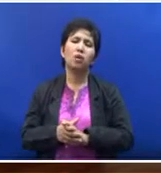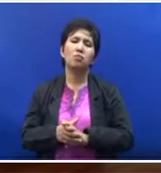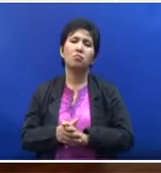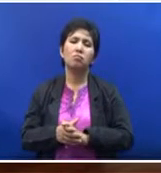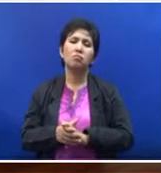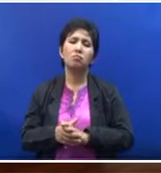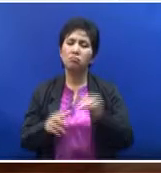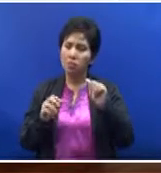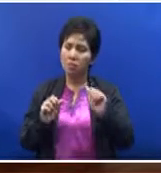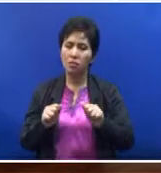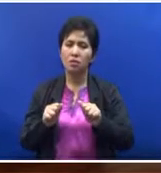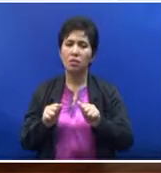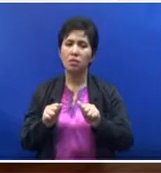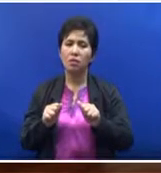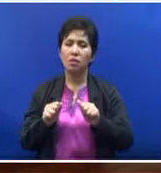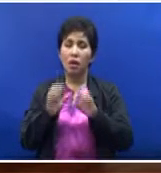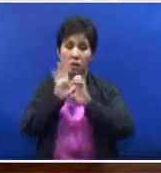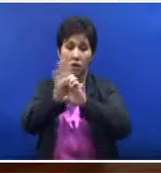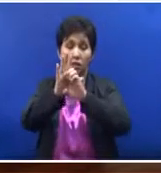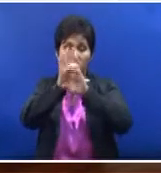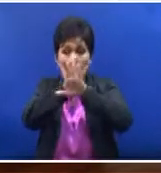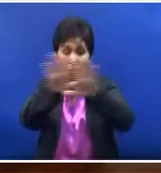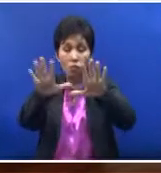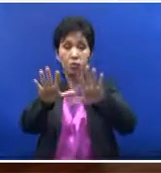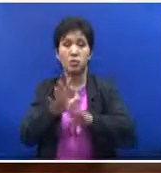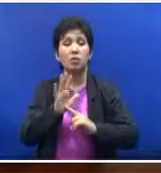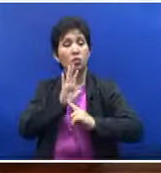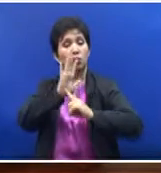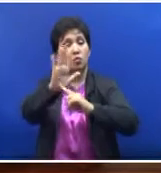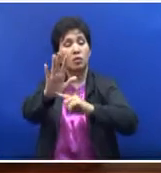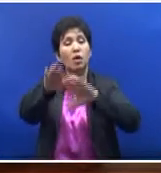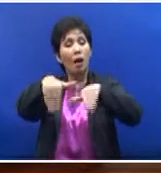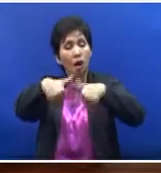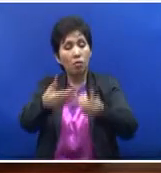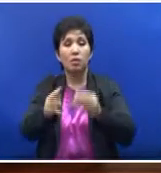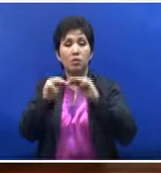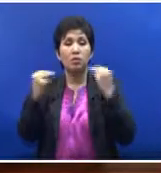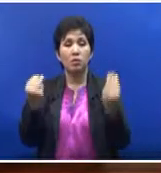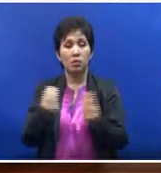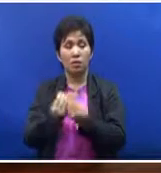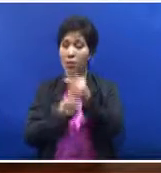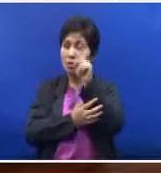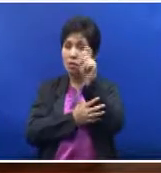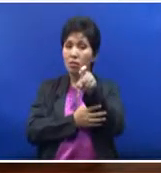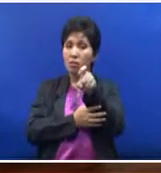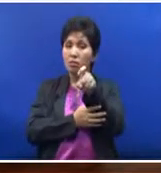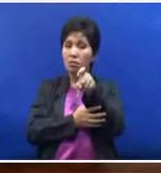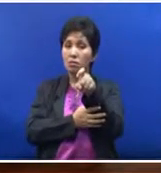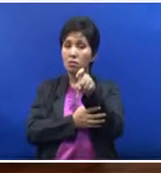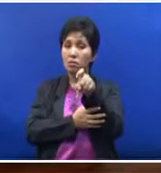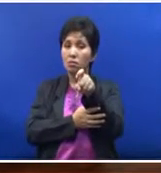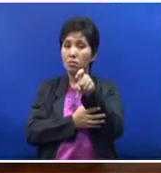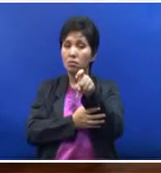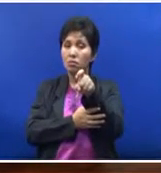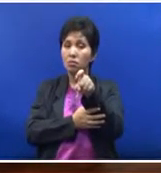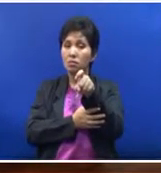they have to get exposure about okay how that society sleep, eat.